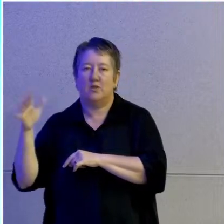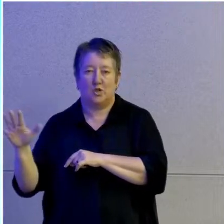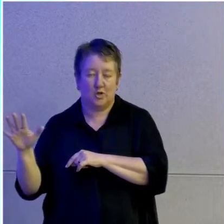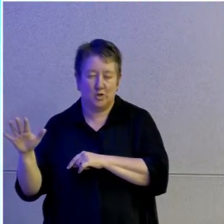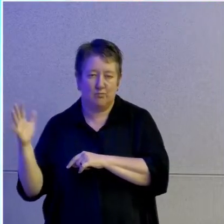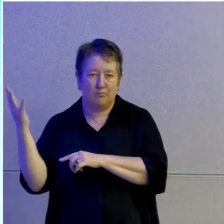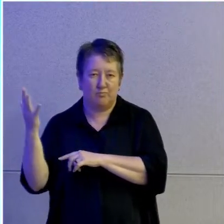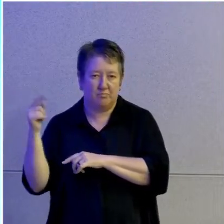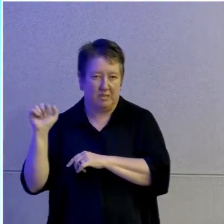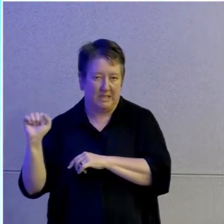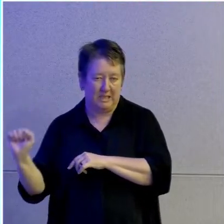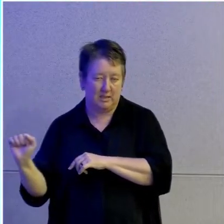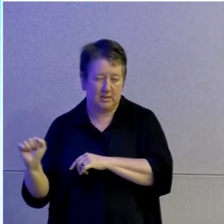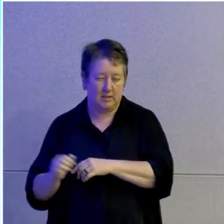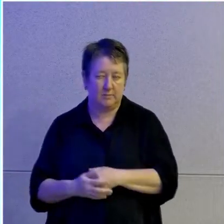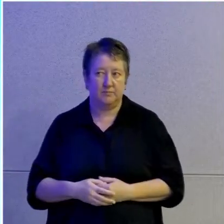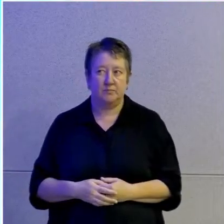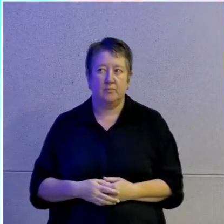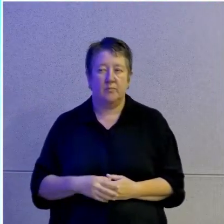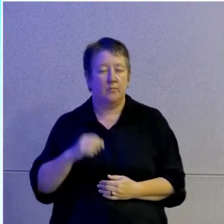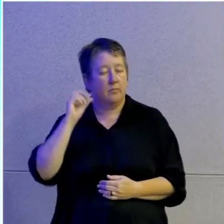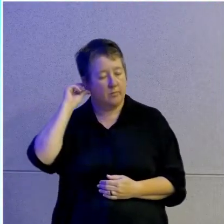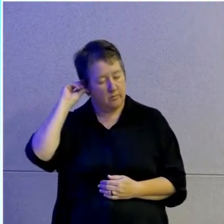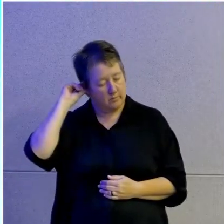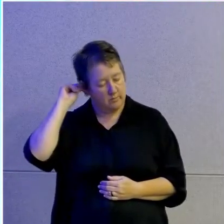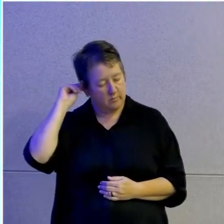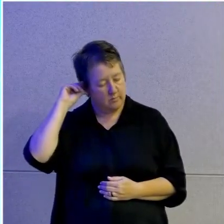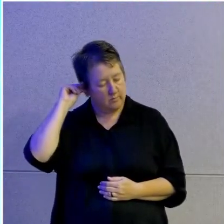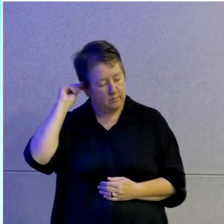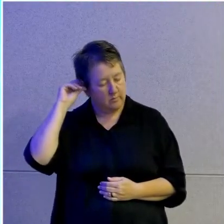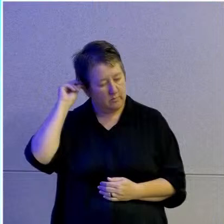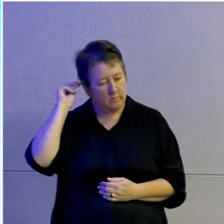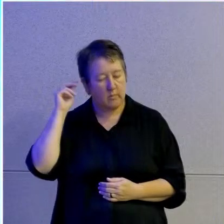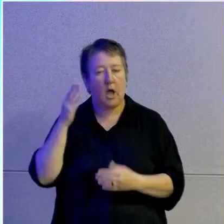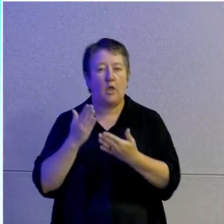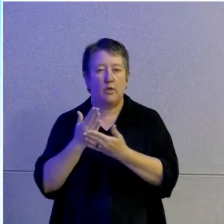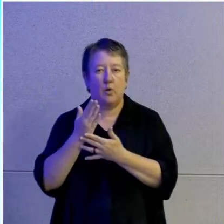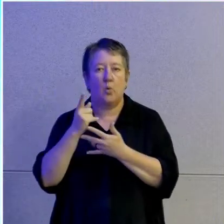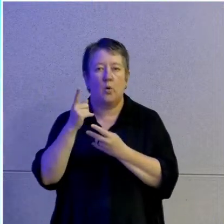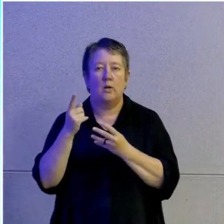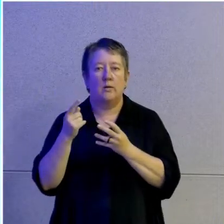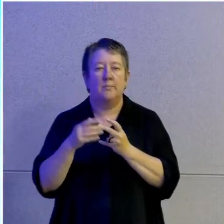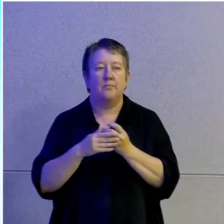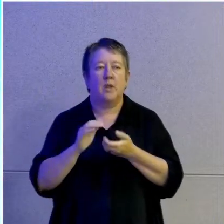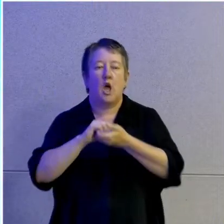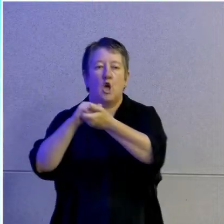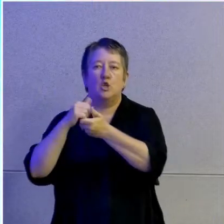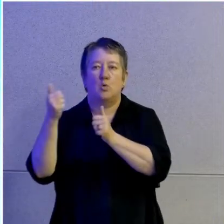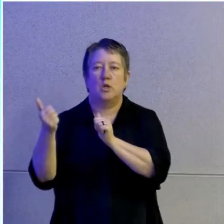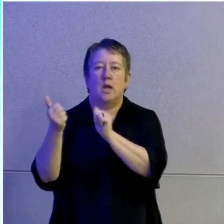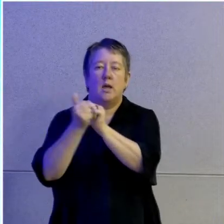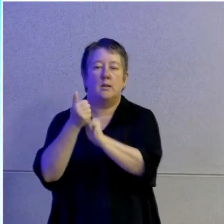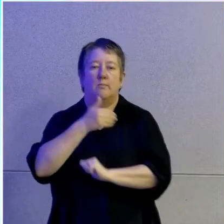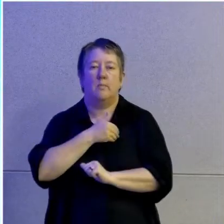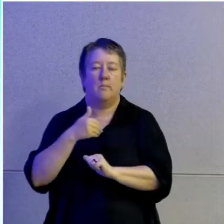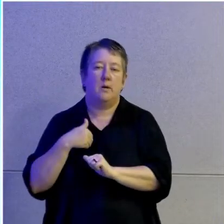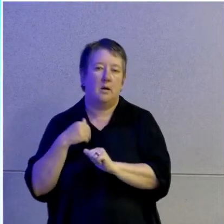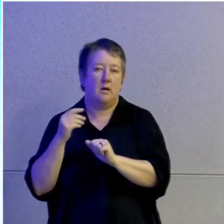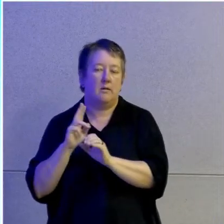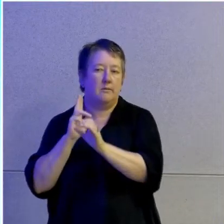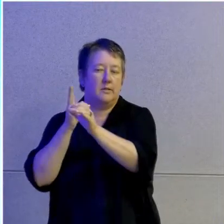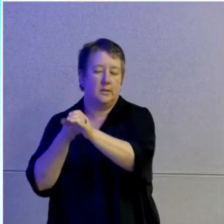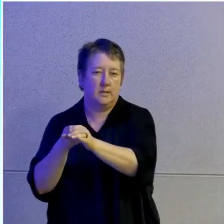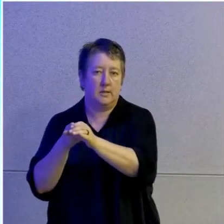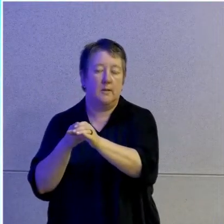and via the associate membership. The growth of the participation was